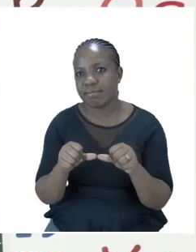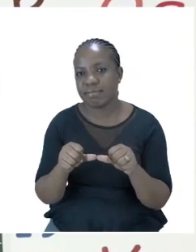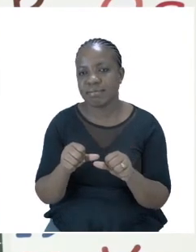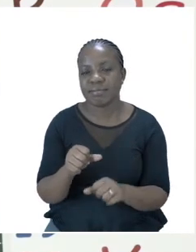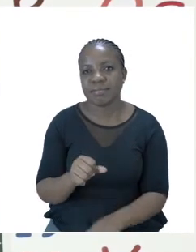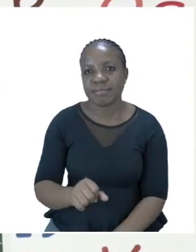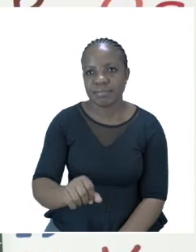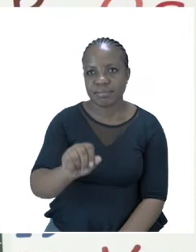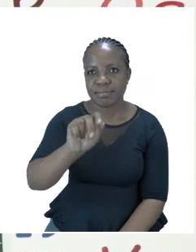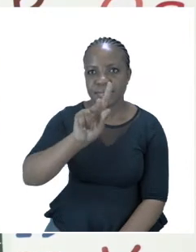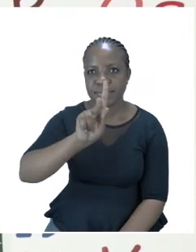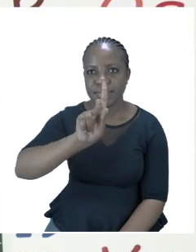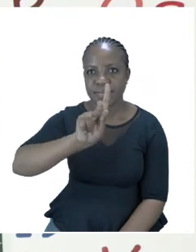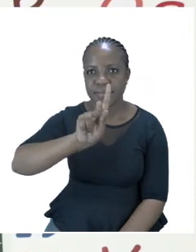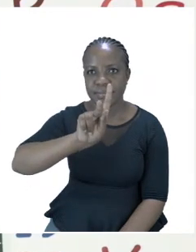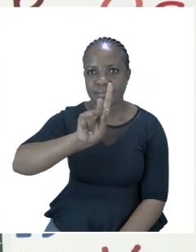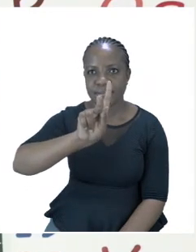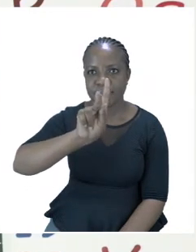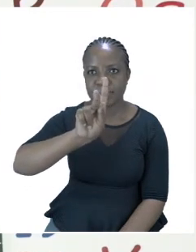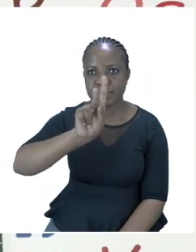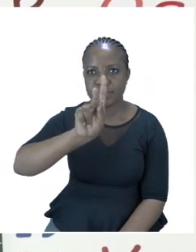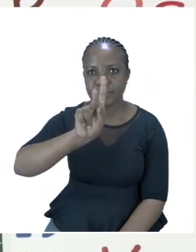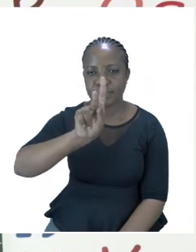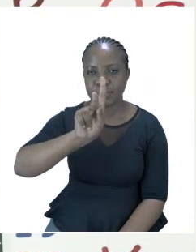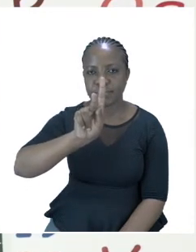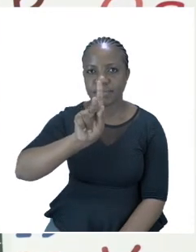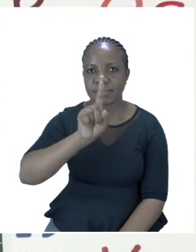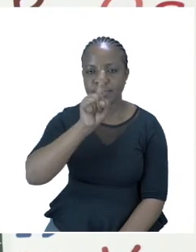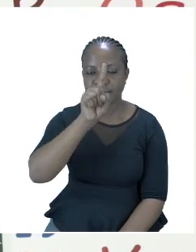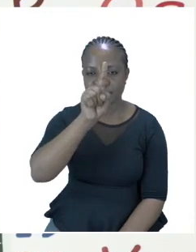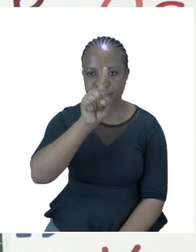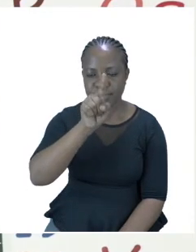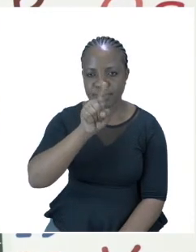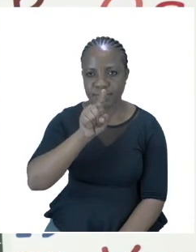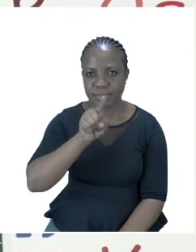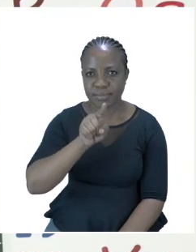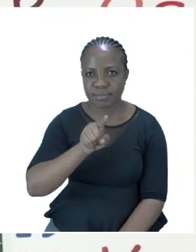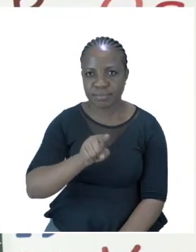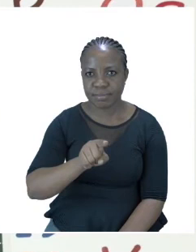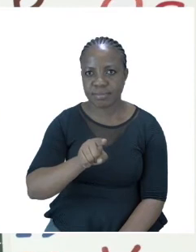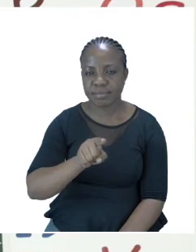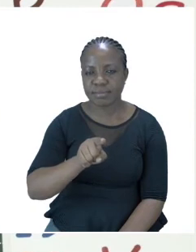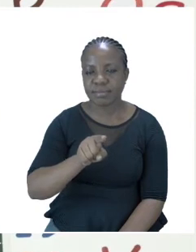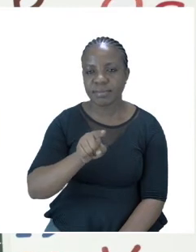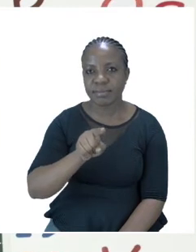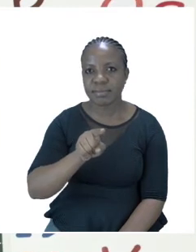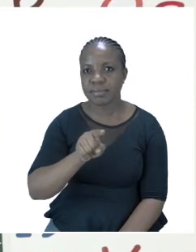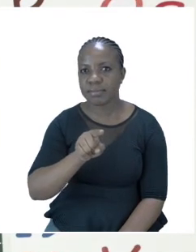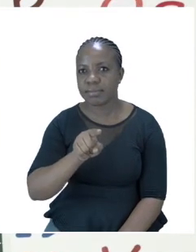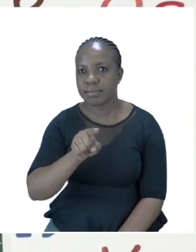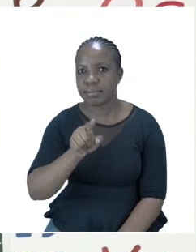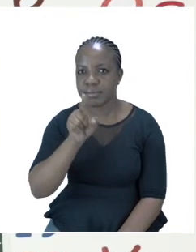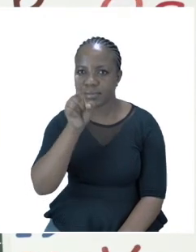K has his body straight down, and then he has his